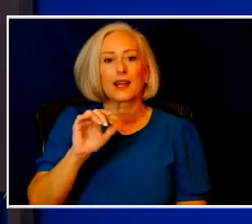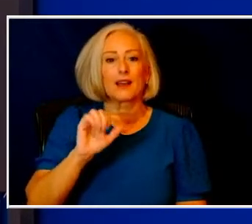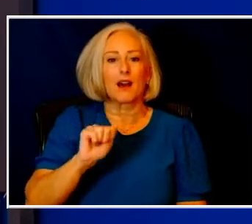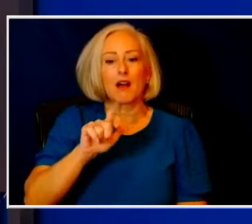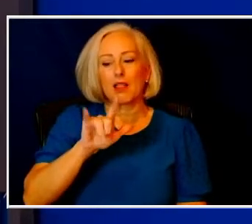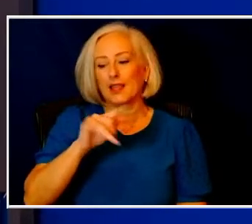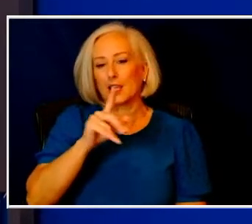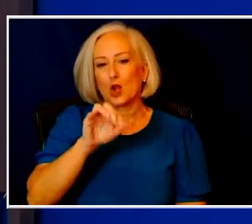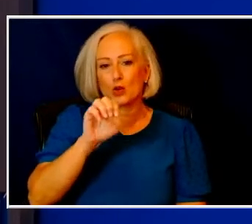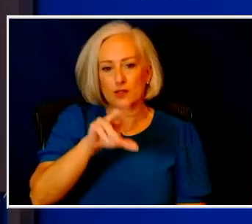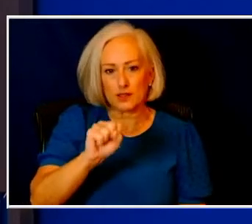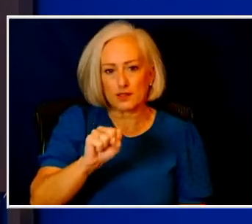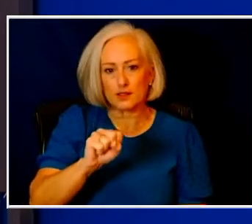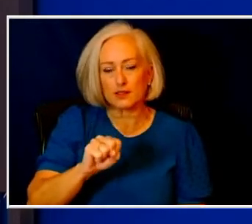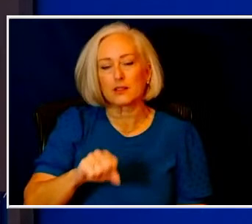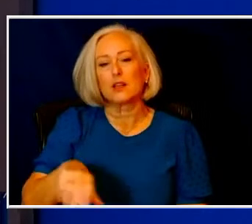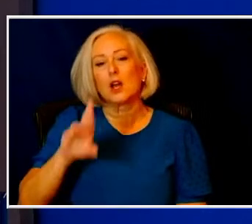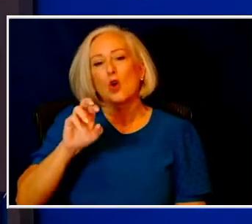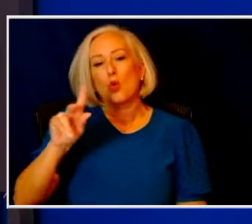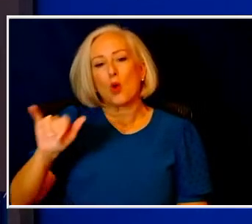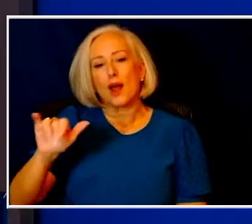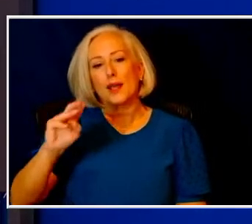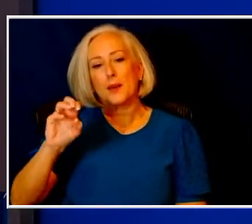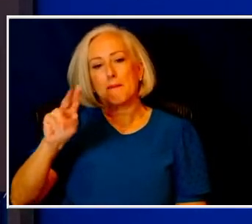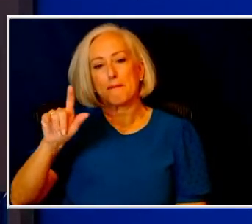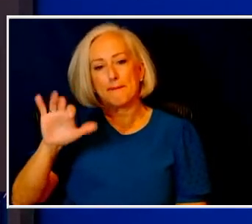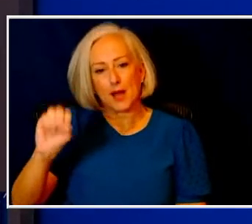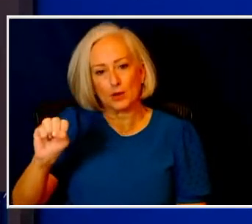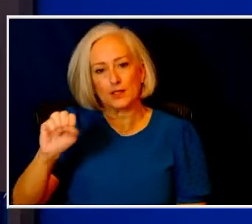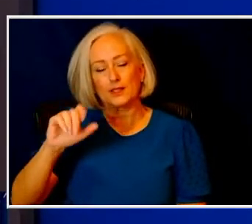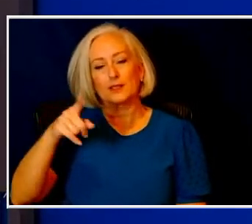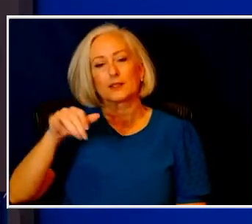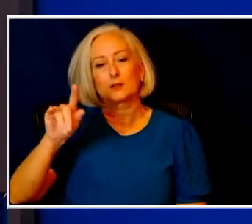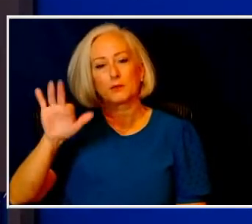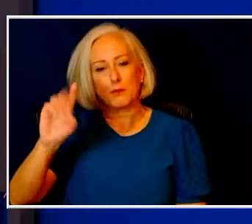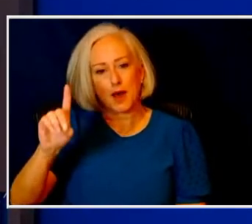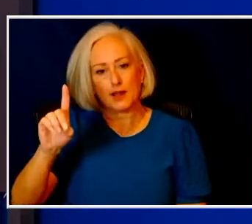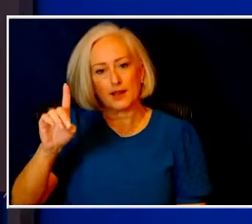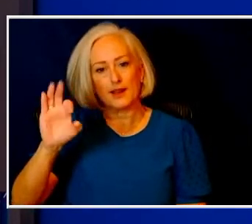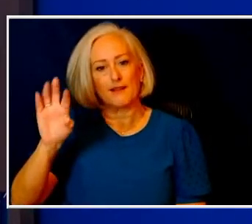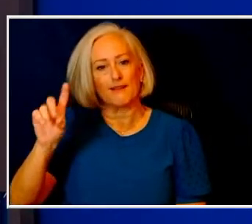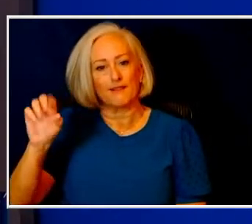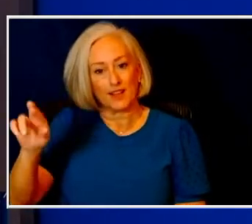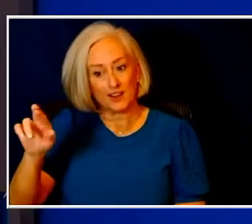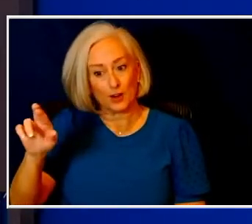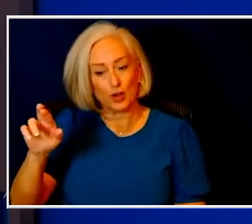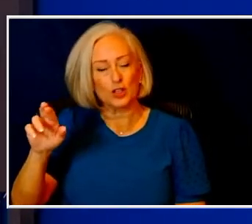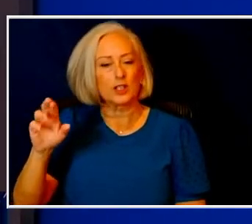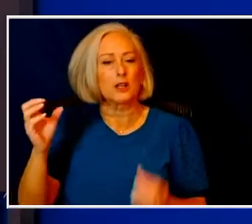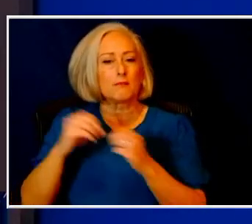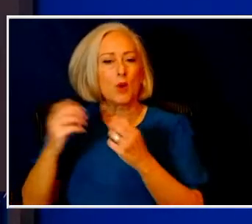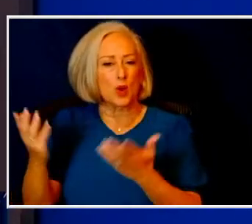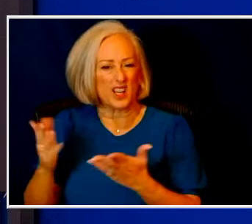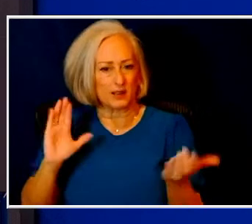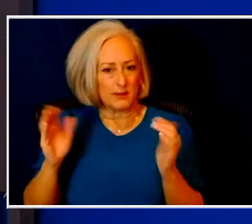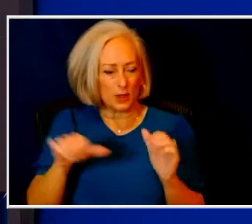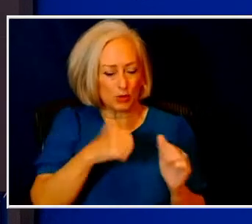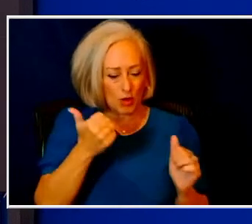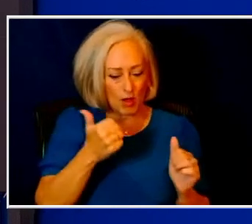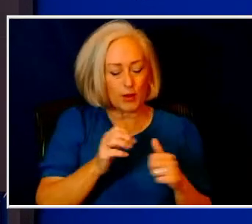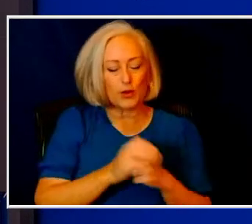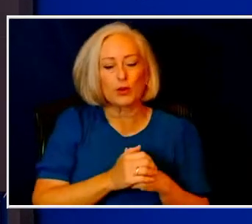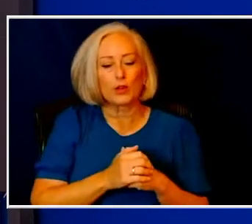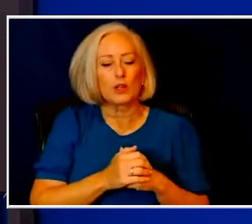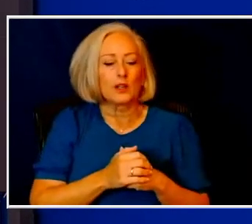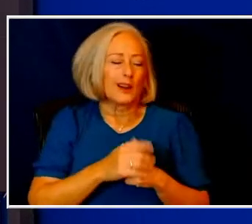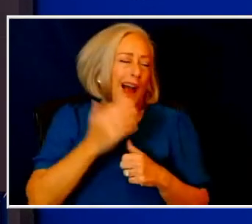fever. I don't know that there's any correlation between weight and those types of things. And of course, you know,